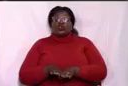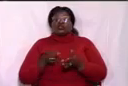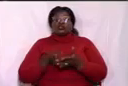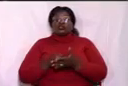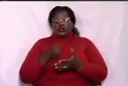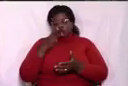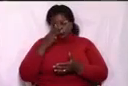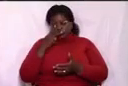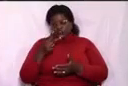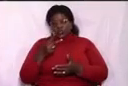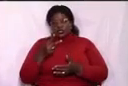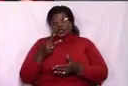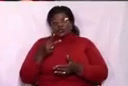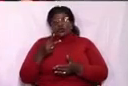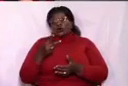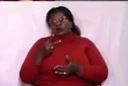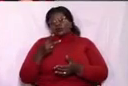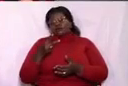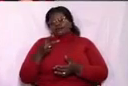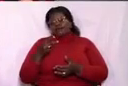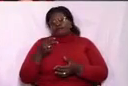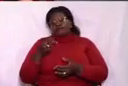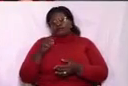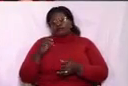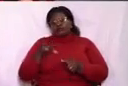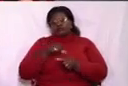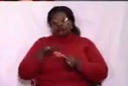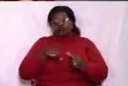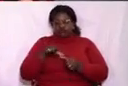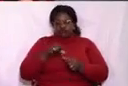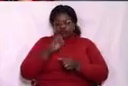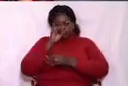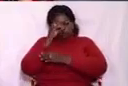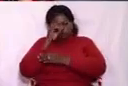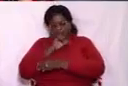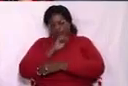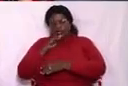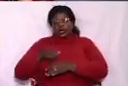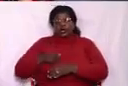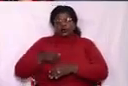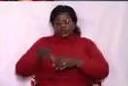social media platforms, and you learn more.